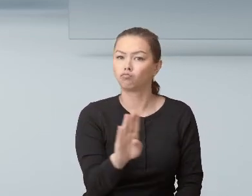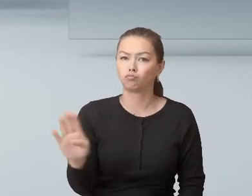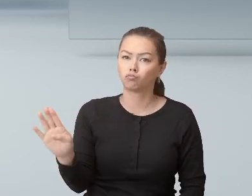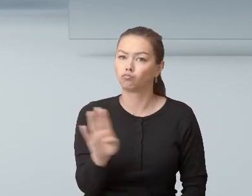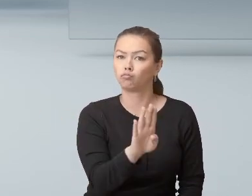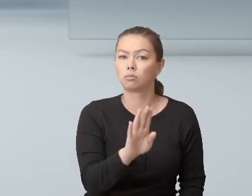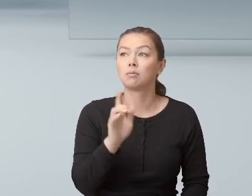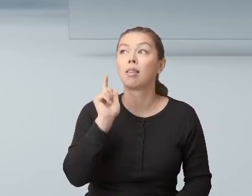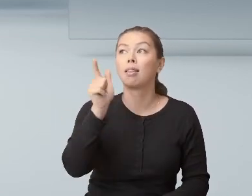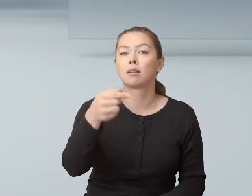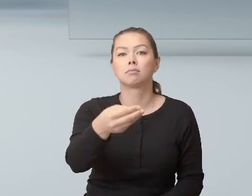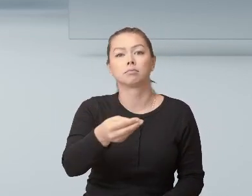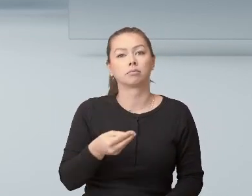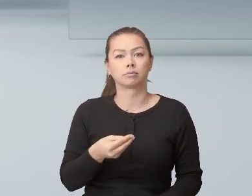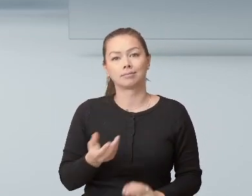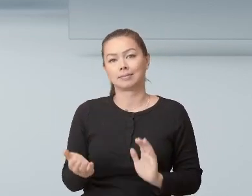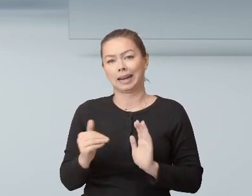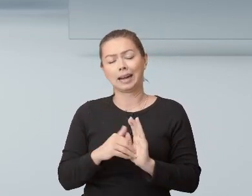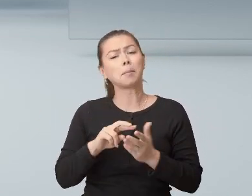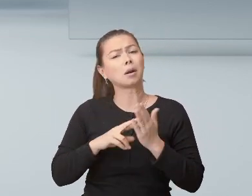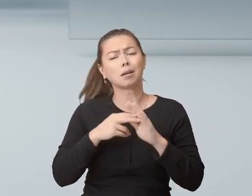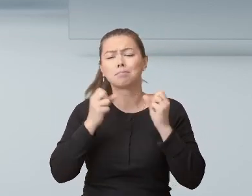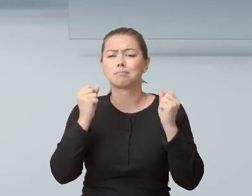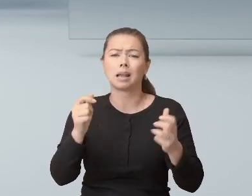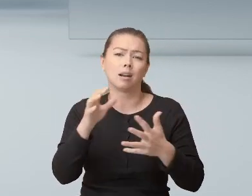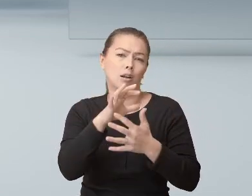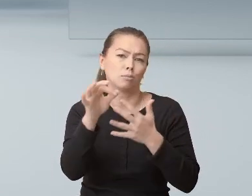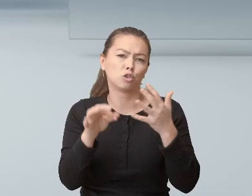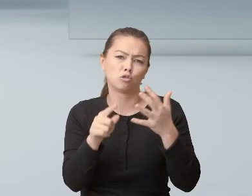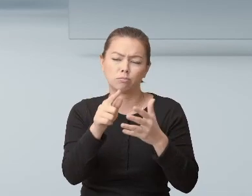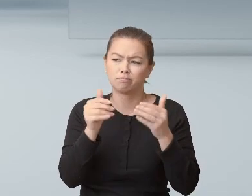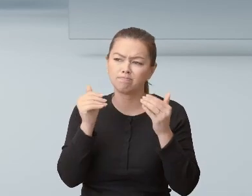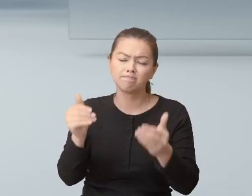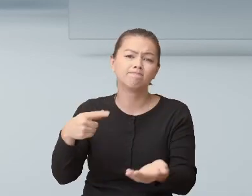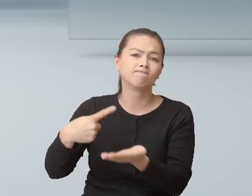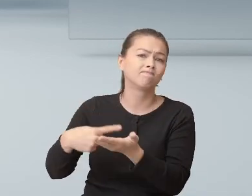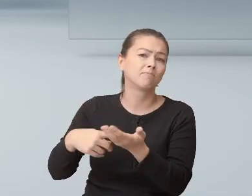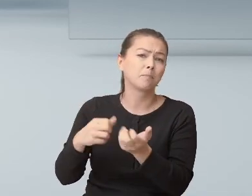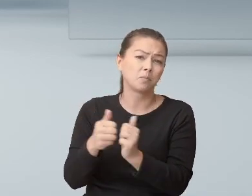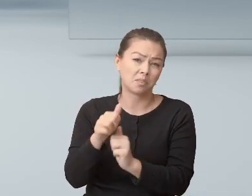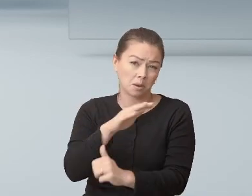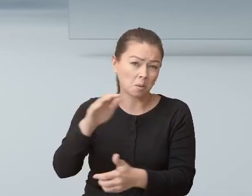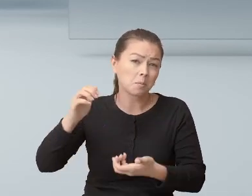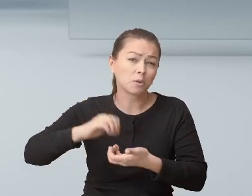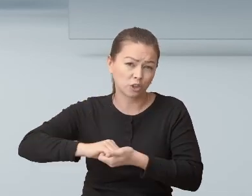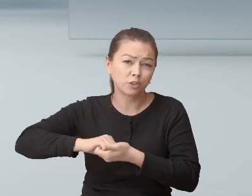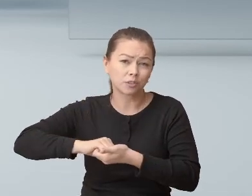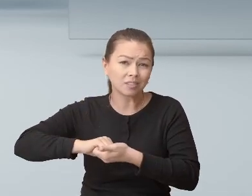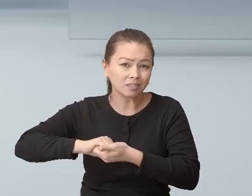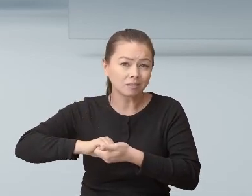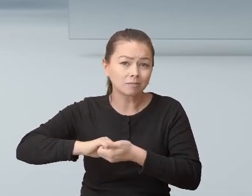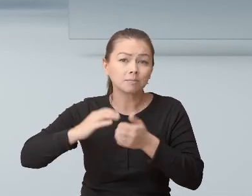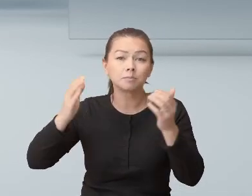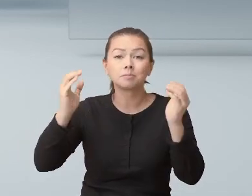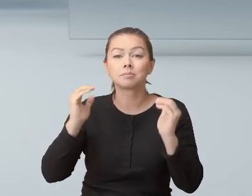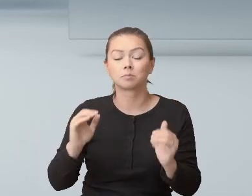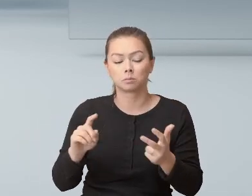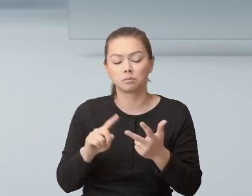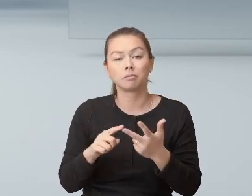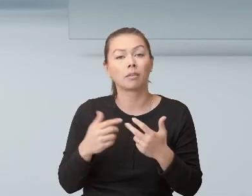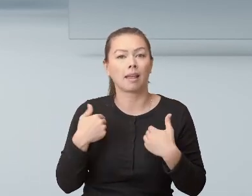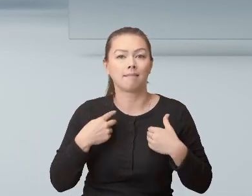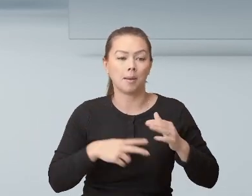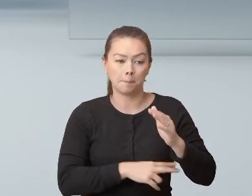of options out there you can talk to your partner about. And then once they have that, there's we've mentioned the bridge to cloud.